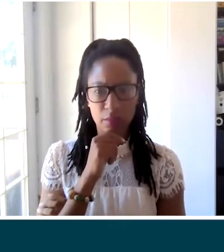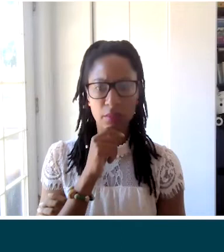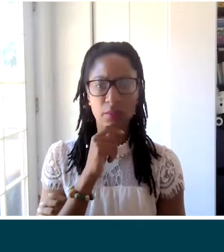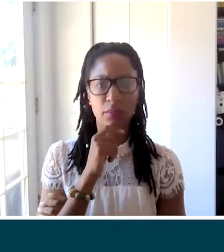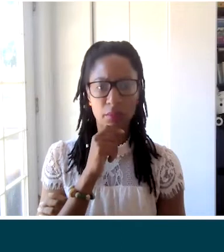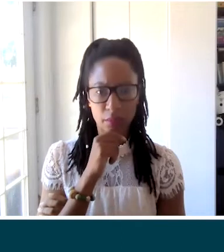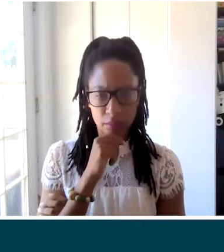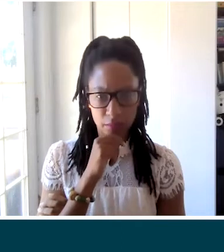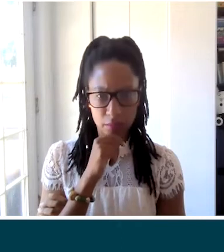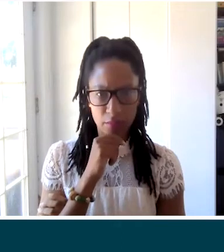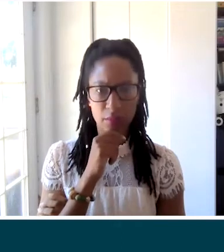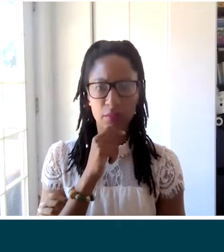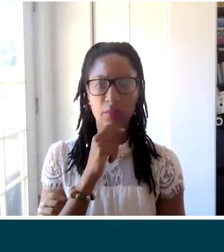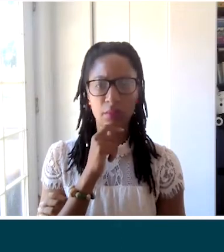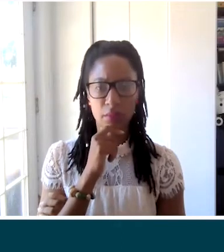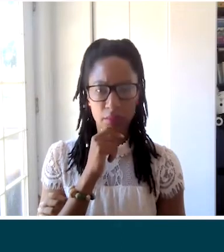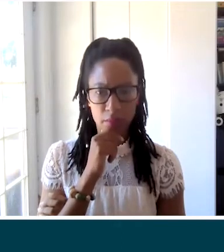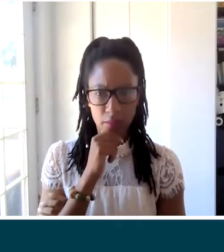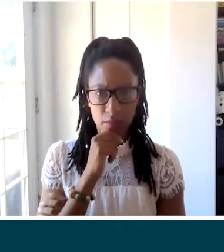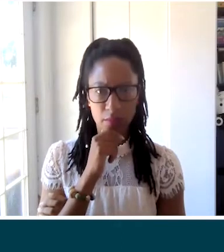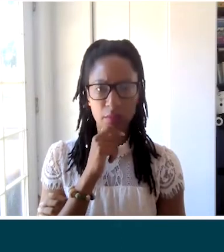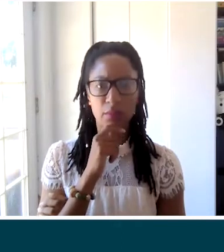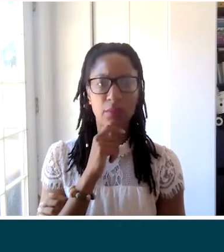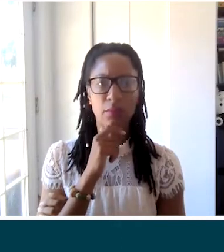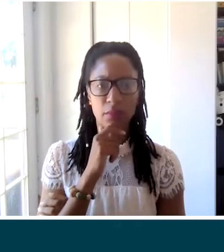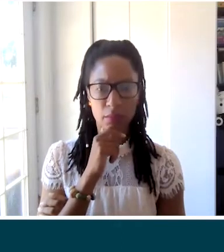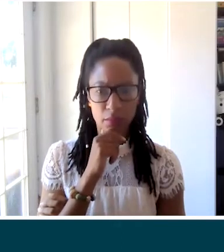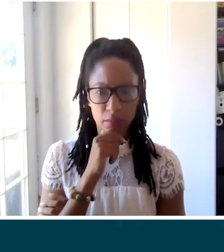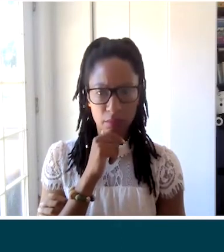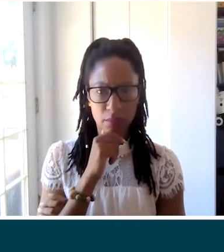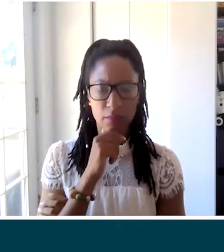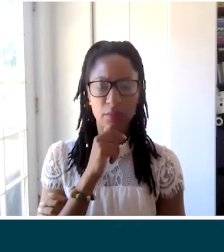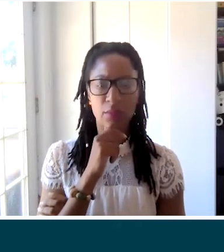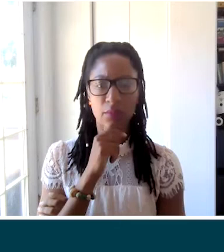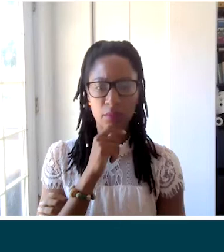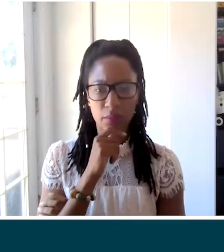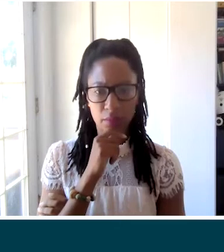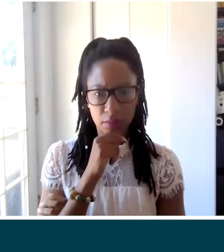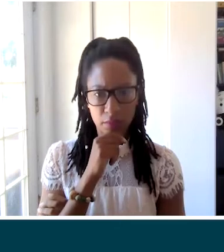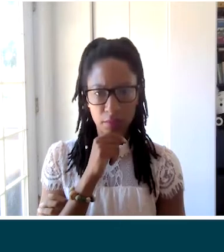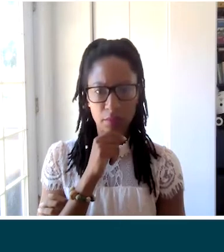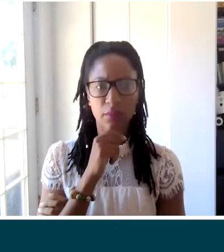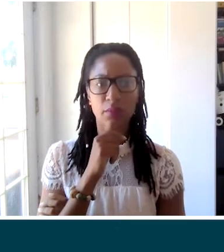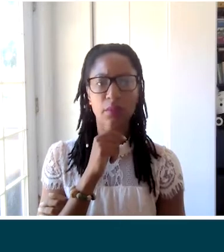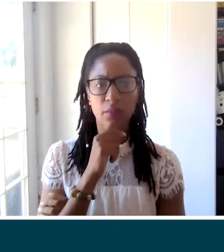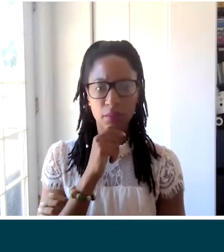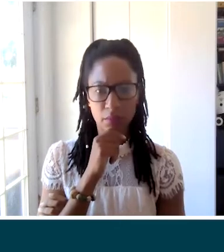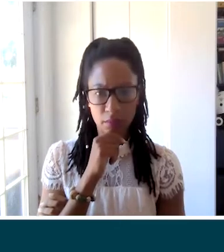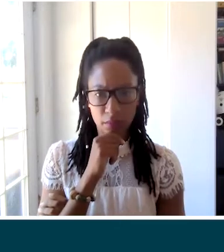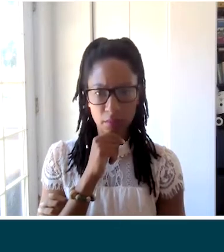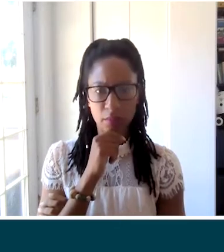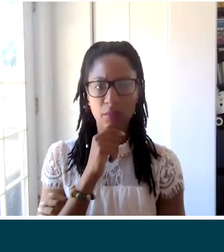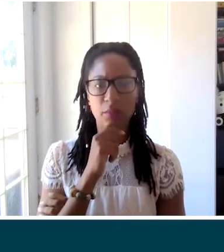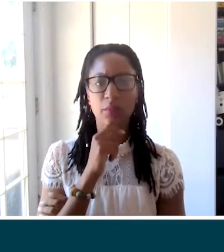the imbalance in our society and try to take that into account. So I think that gives me like an internal